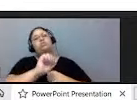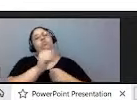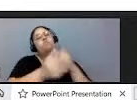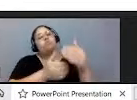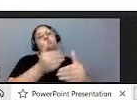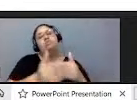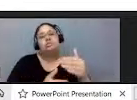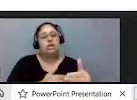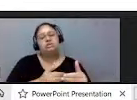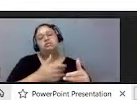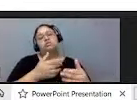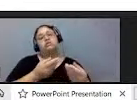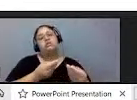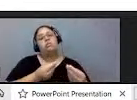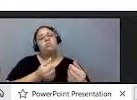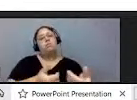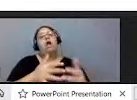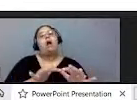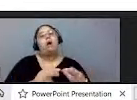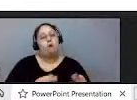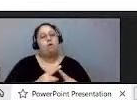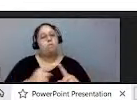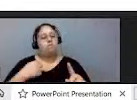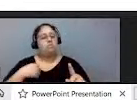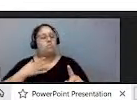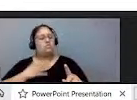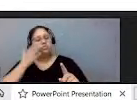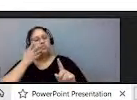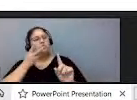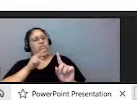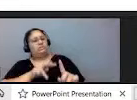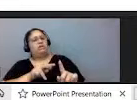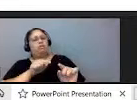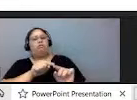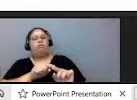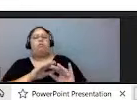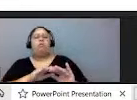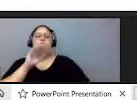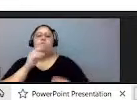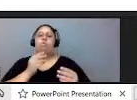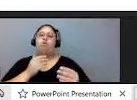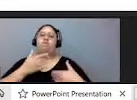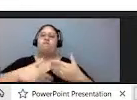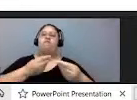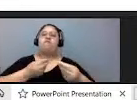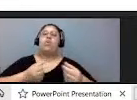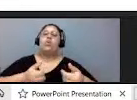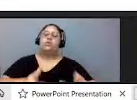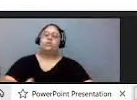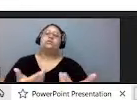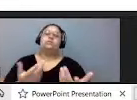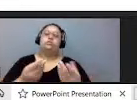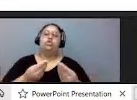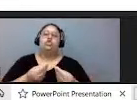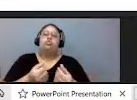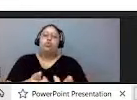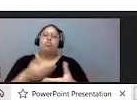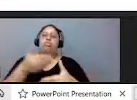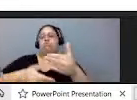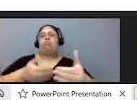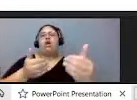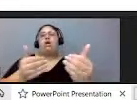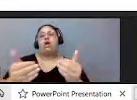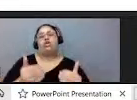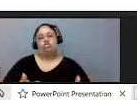the mapping thereof but to ensuring that we are able to see a more fluid logistic solution in regard to the